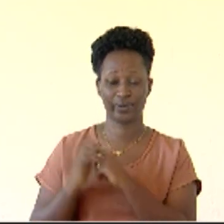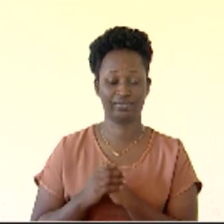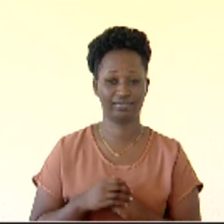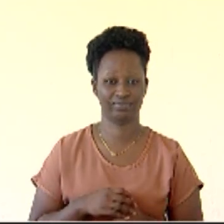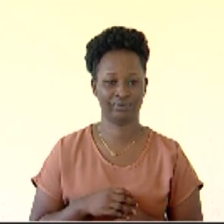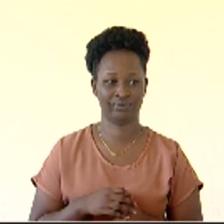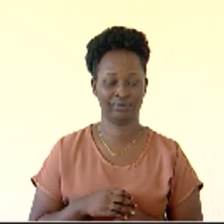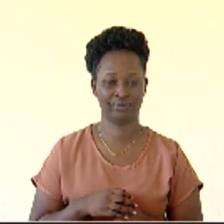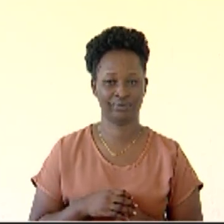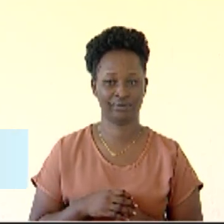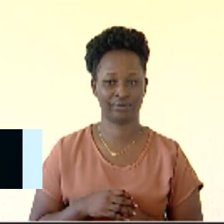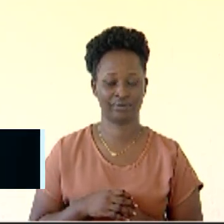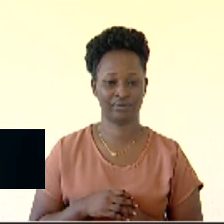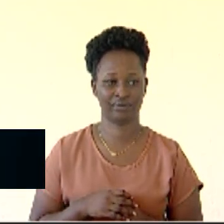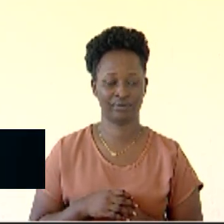seeing the diagram.